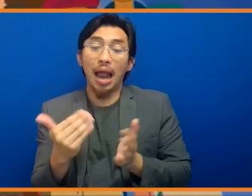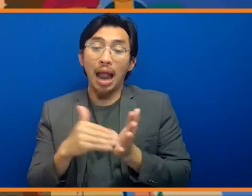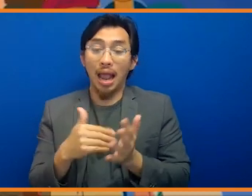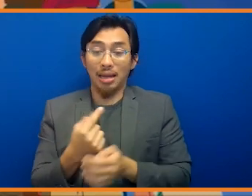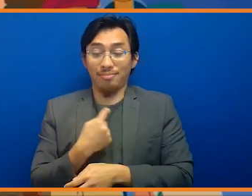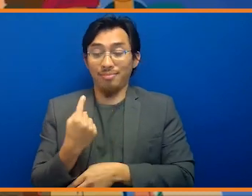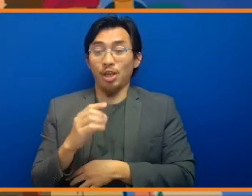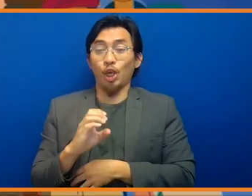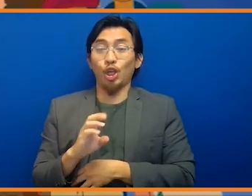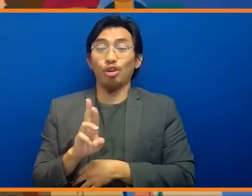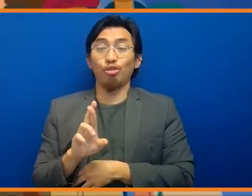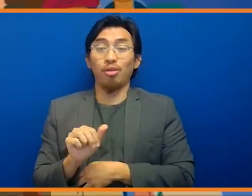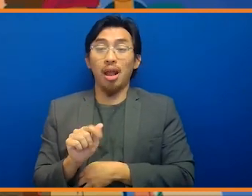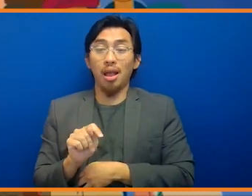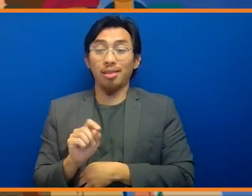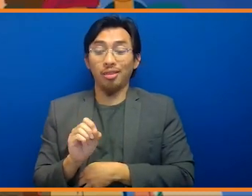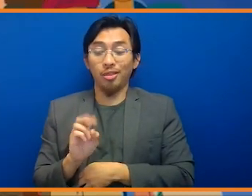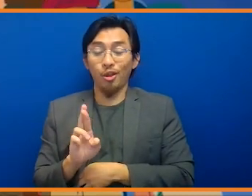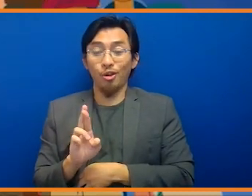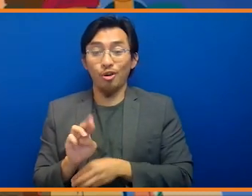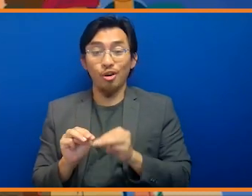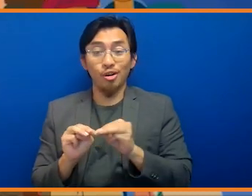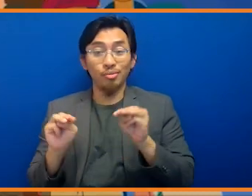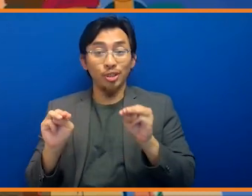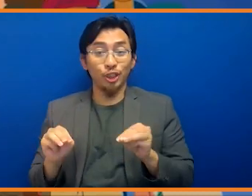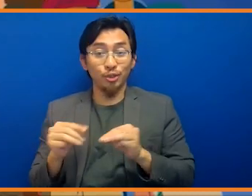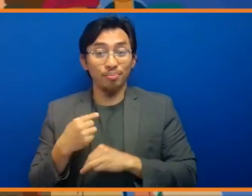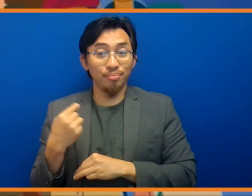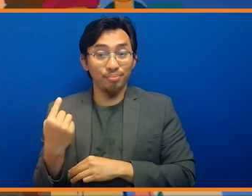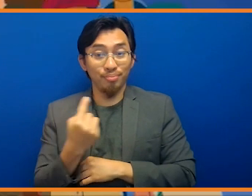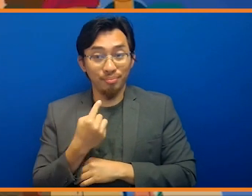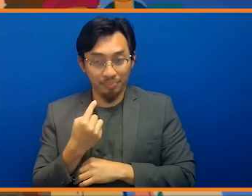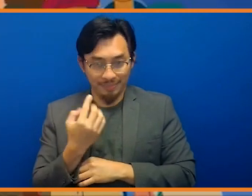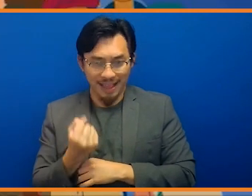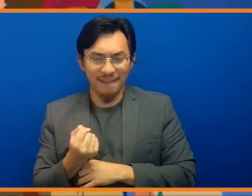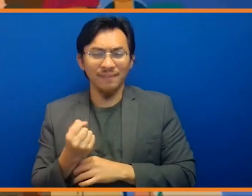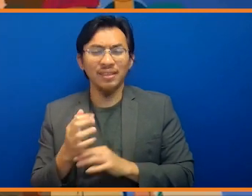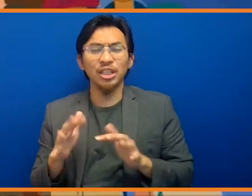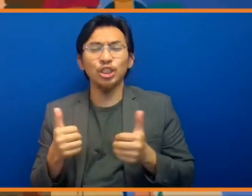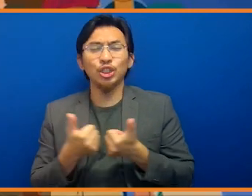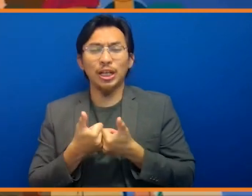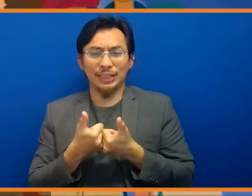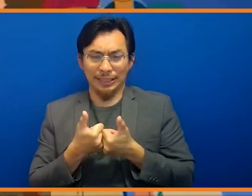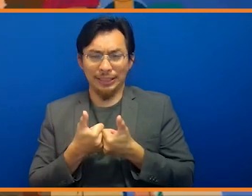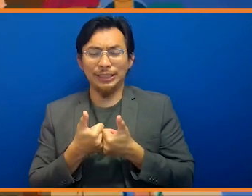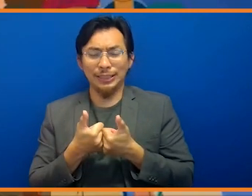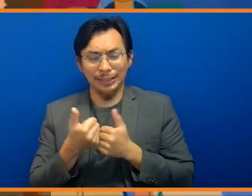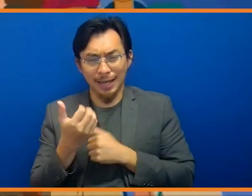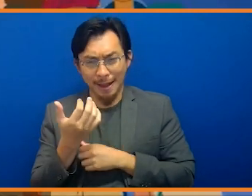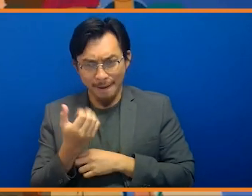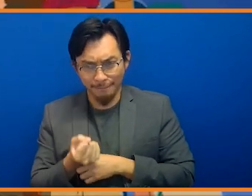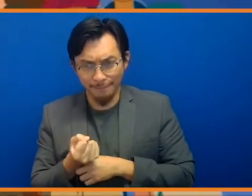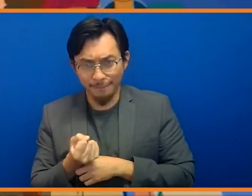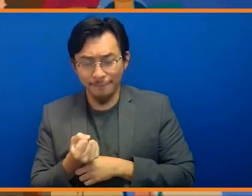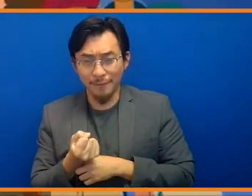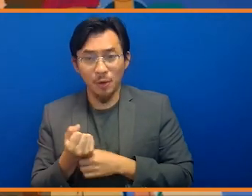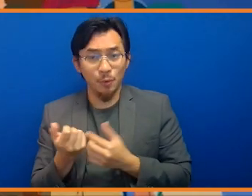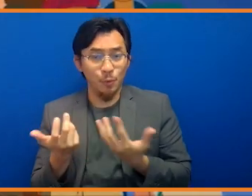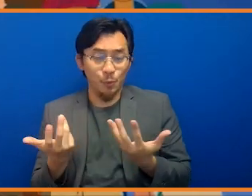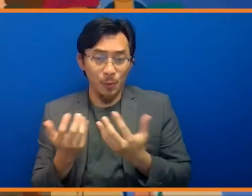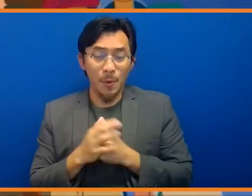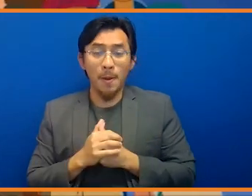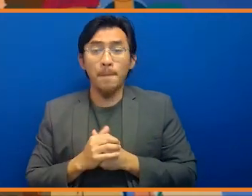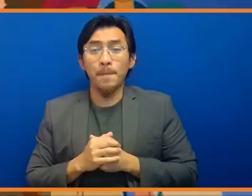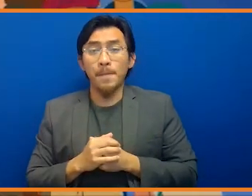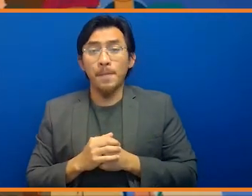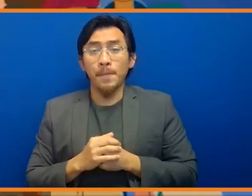we put ourselves as the curator museum, and we are being very much challenges when we